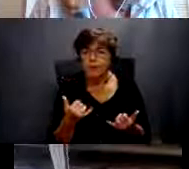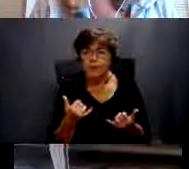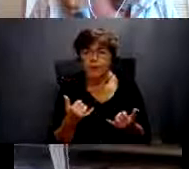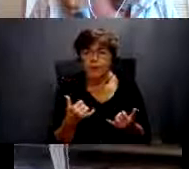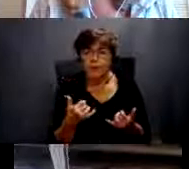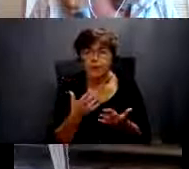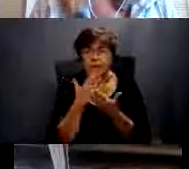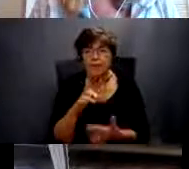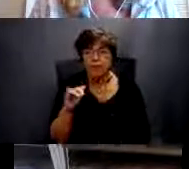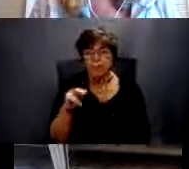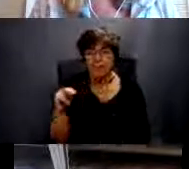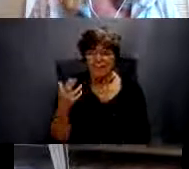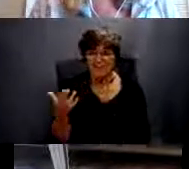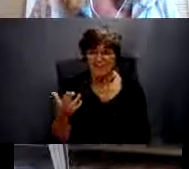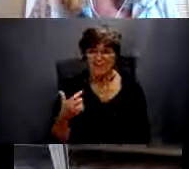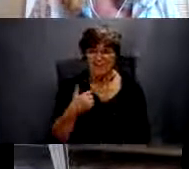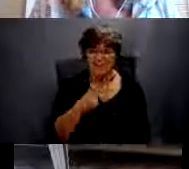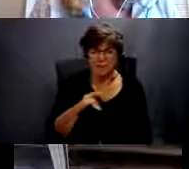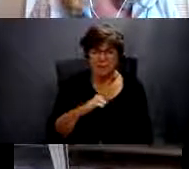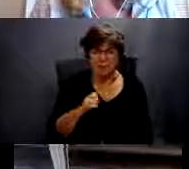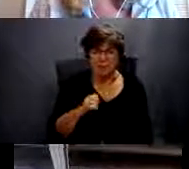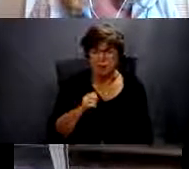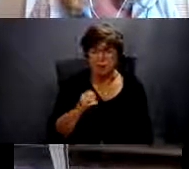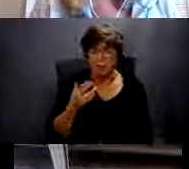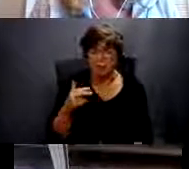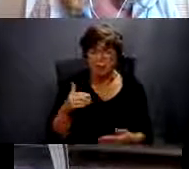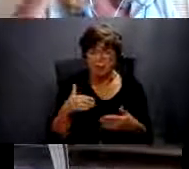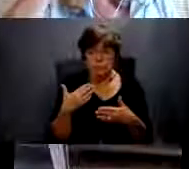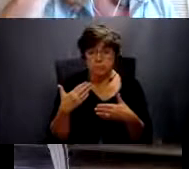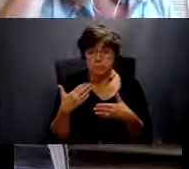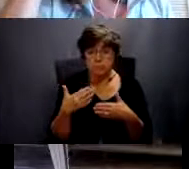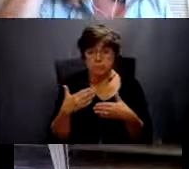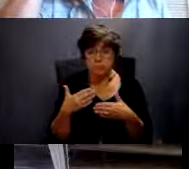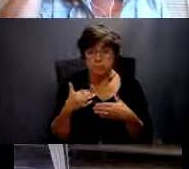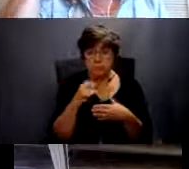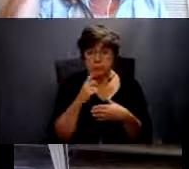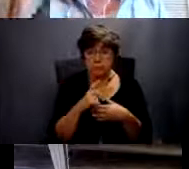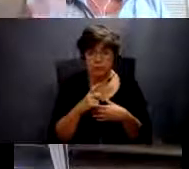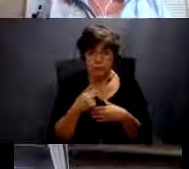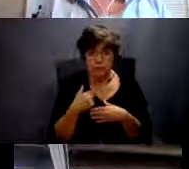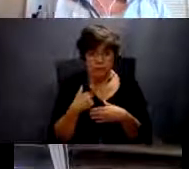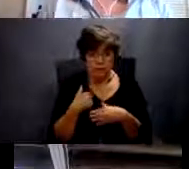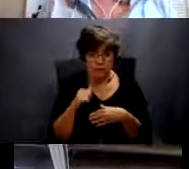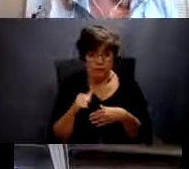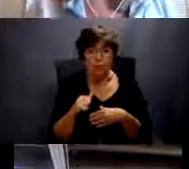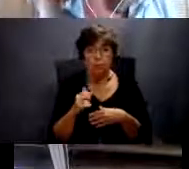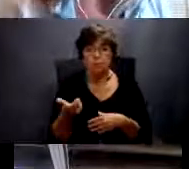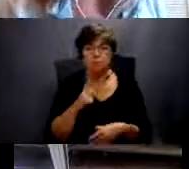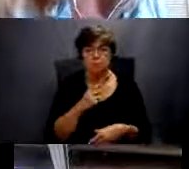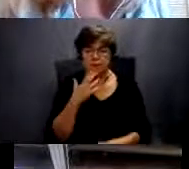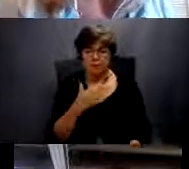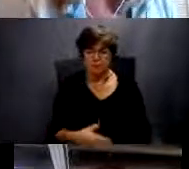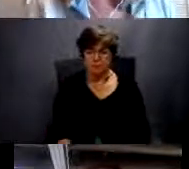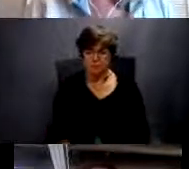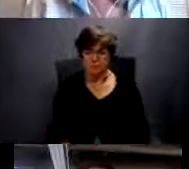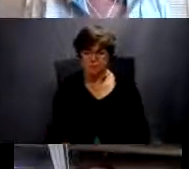Thank you, Lynn. Trying to see, you can go ahead and, not sure, Britton, if I have access, there we go, thank you. Just gonna